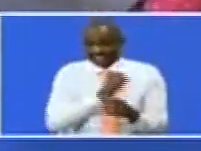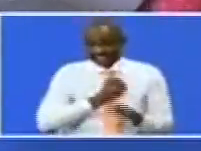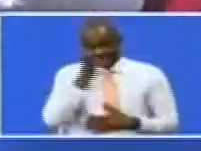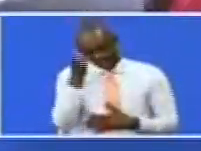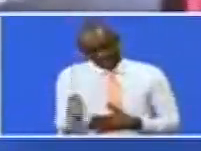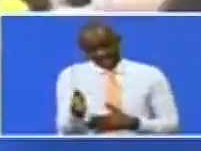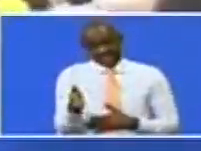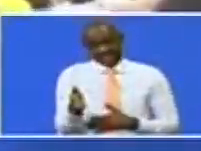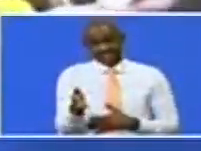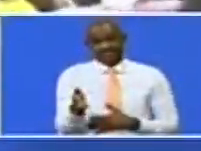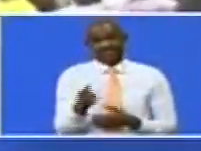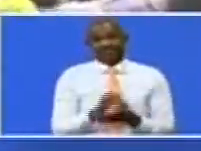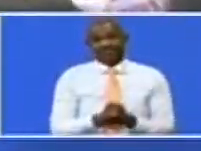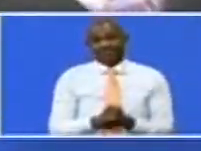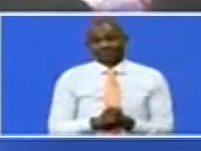Aaron Cheruiyot,